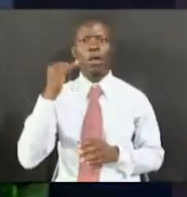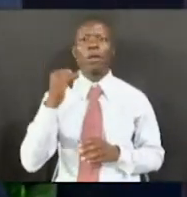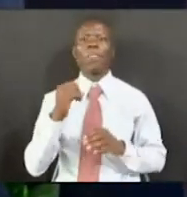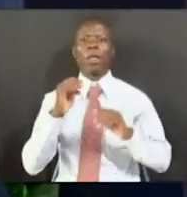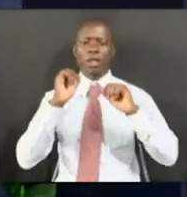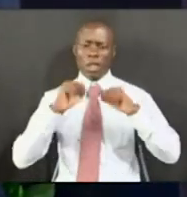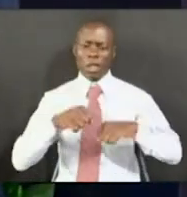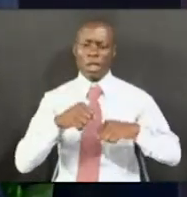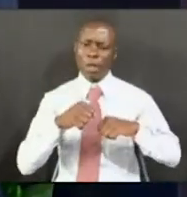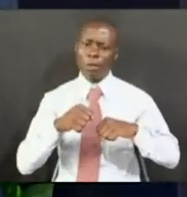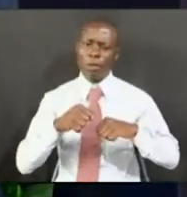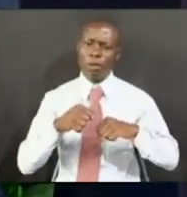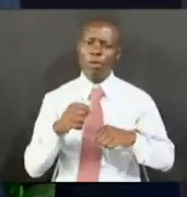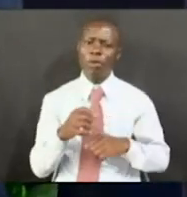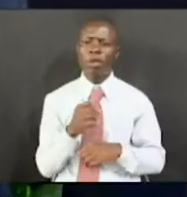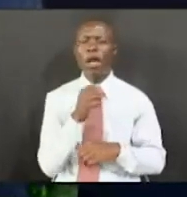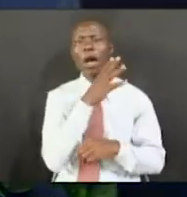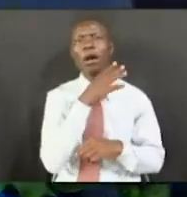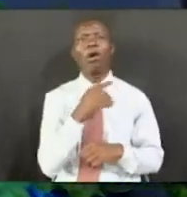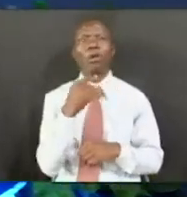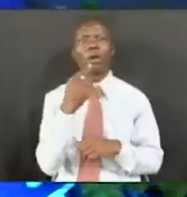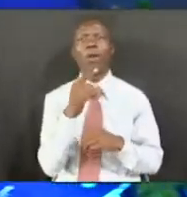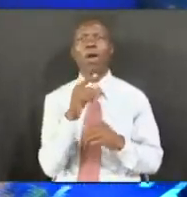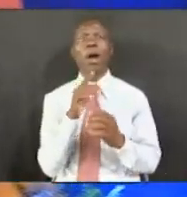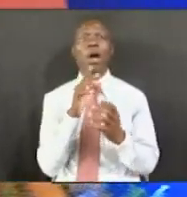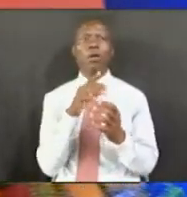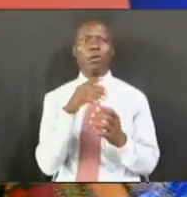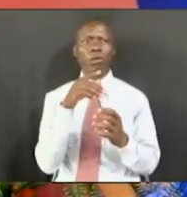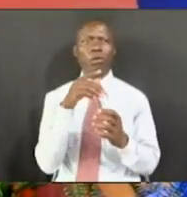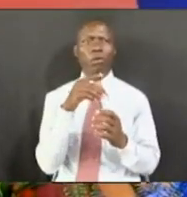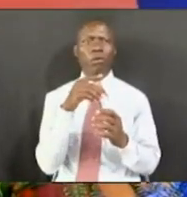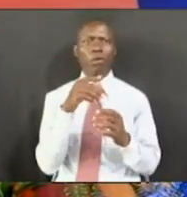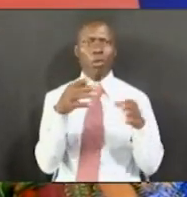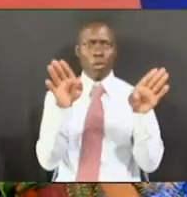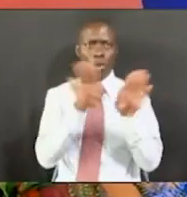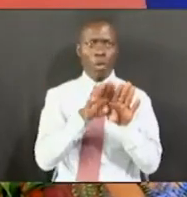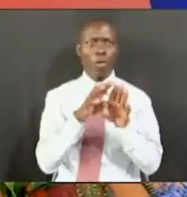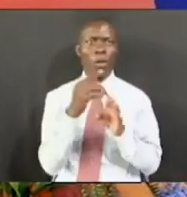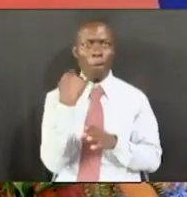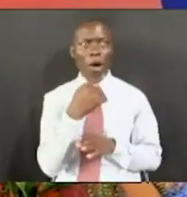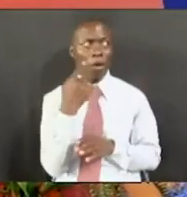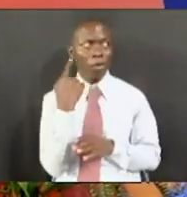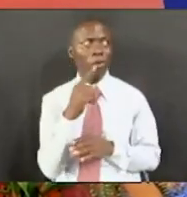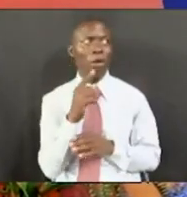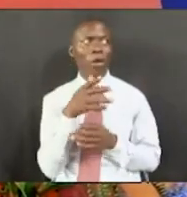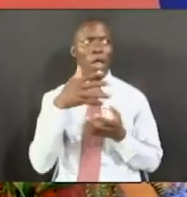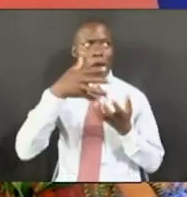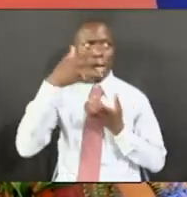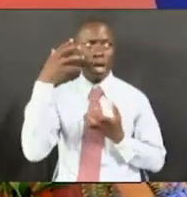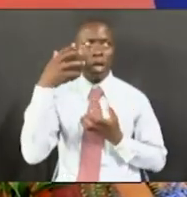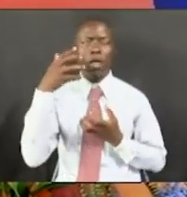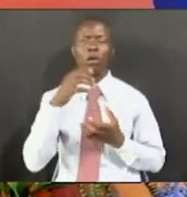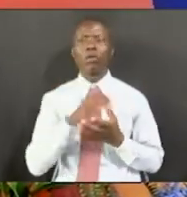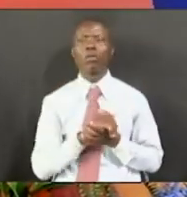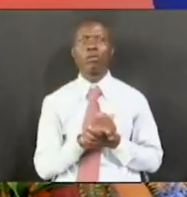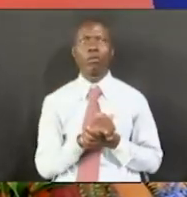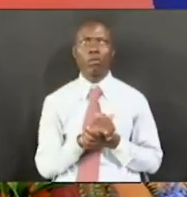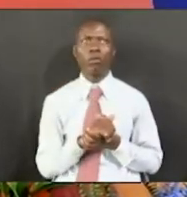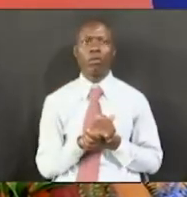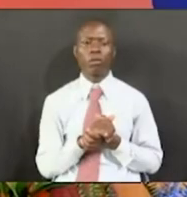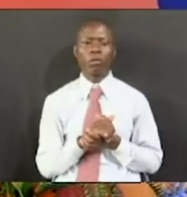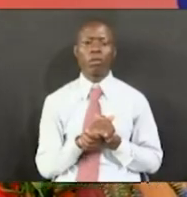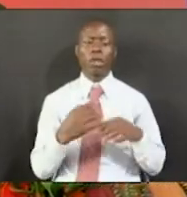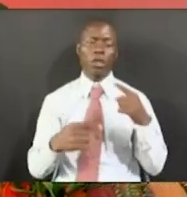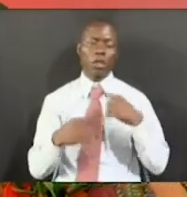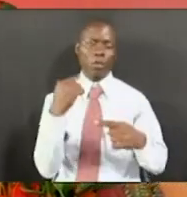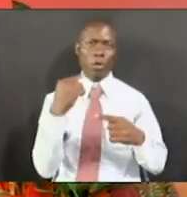able to shut the mouths of the lion. Partner the one who is able to make the sun and the moon to stand still.